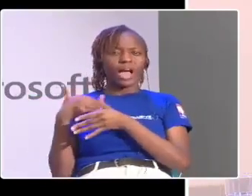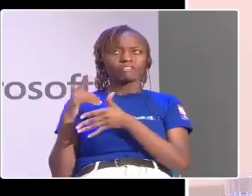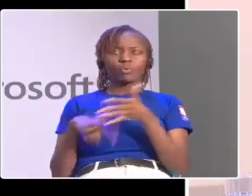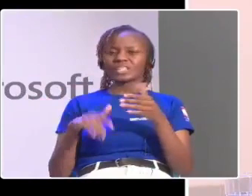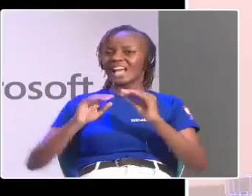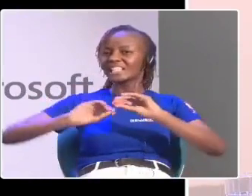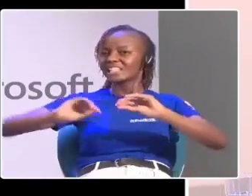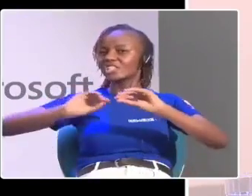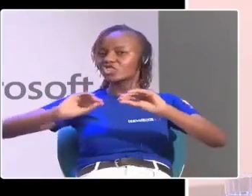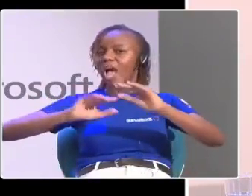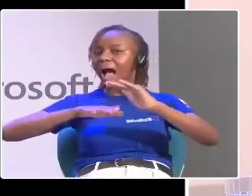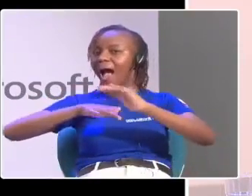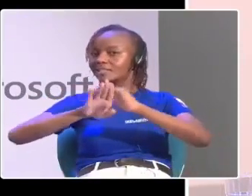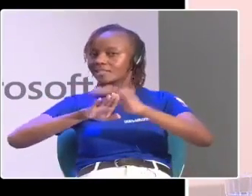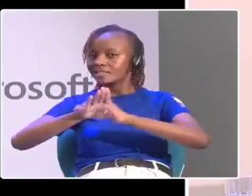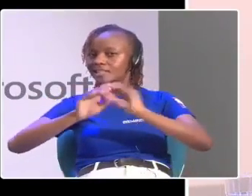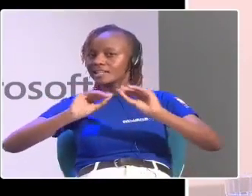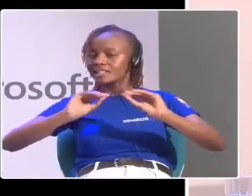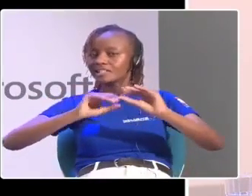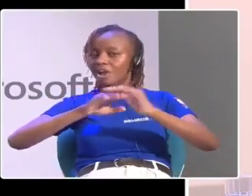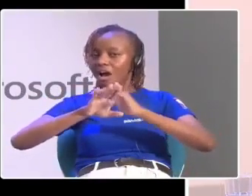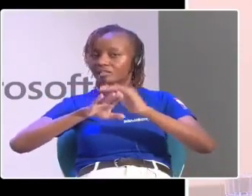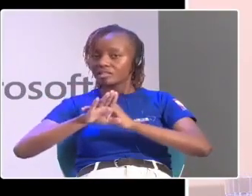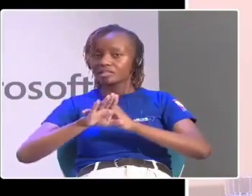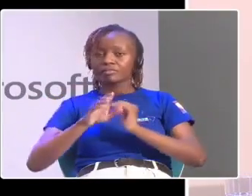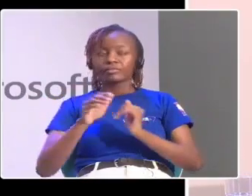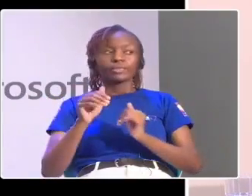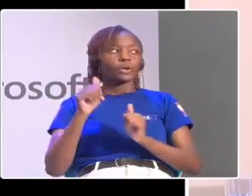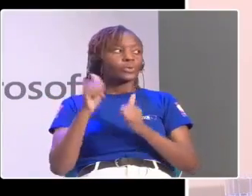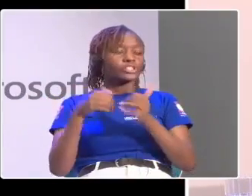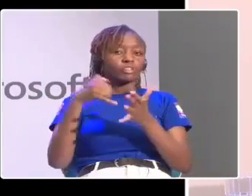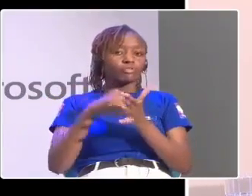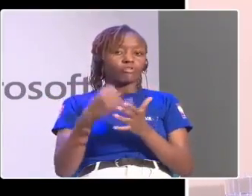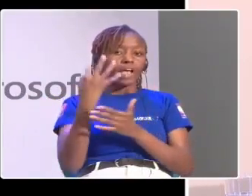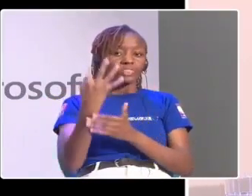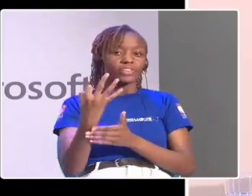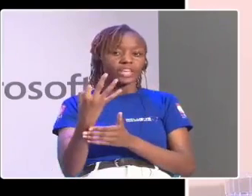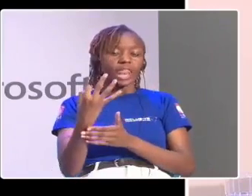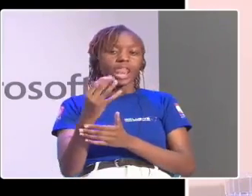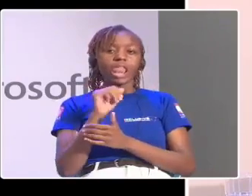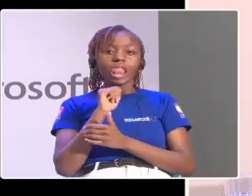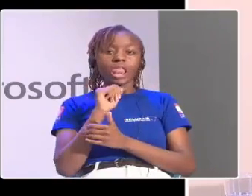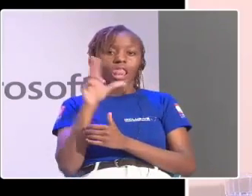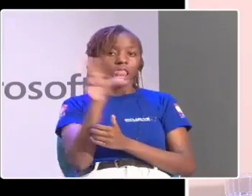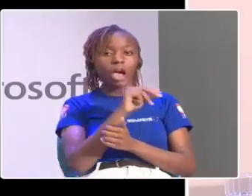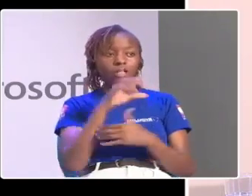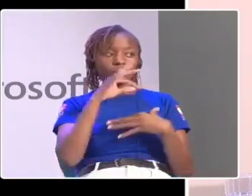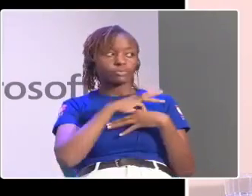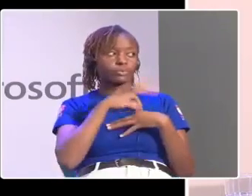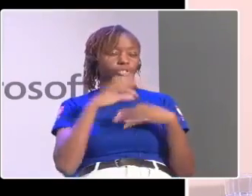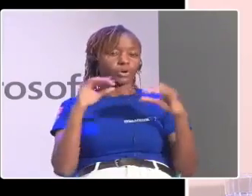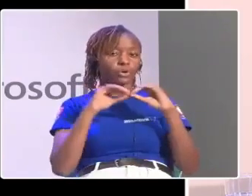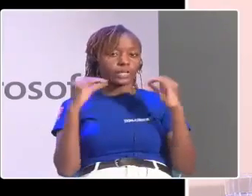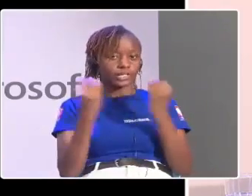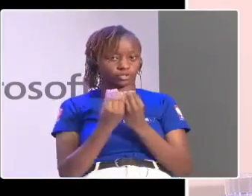Access, which is now an official 501c3 nonprofit. And it's this beautiful collaboration of so